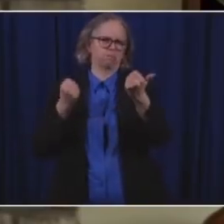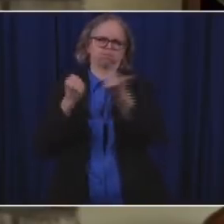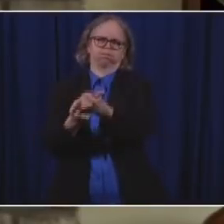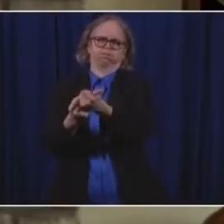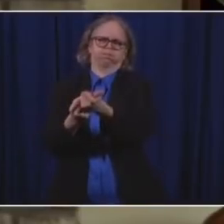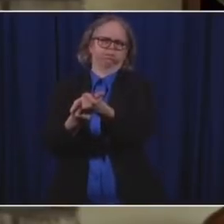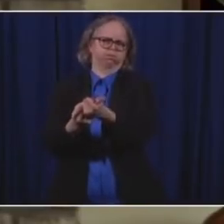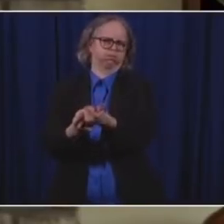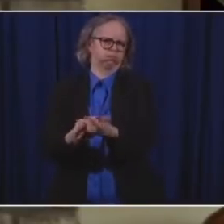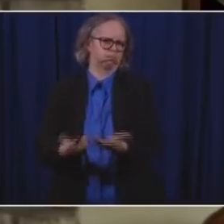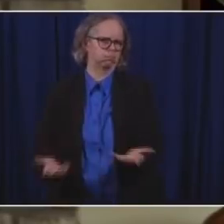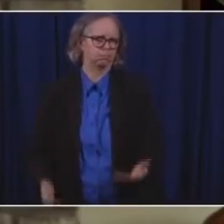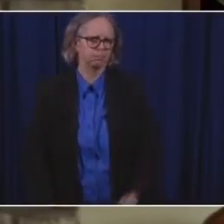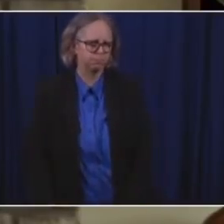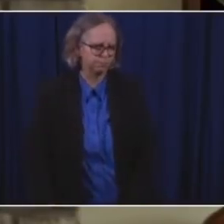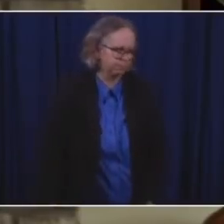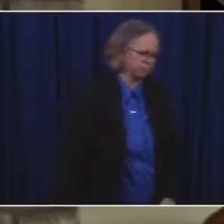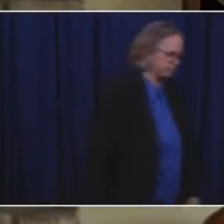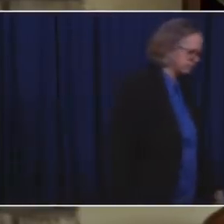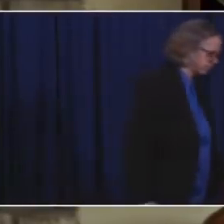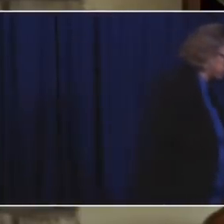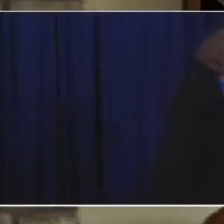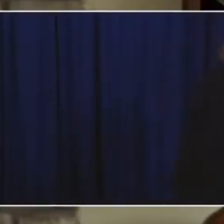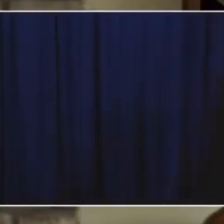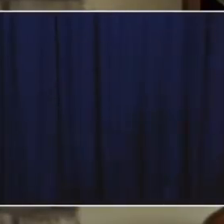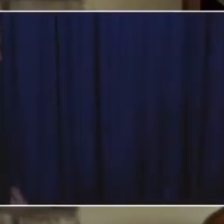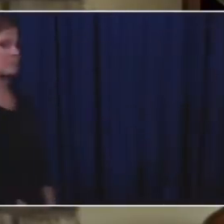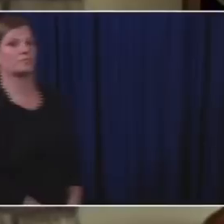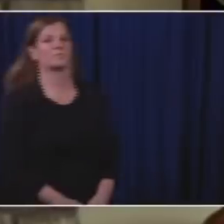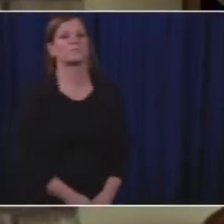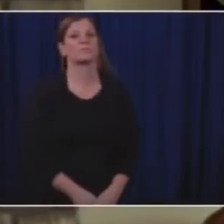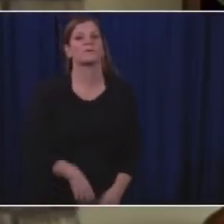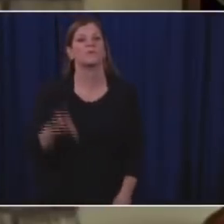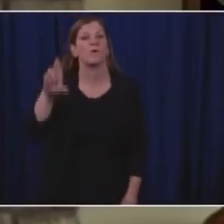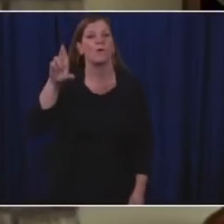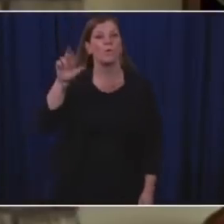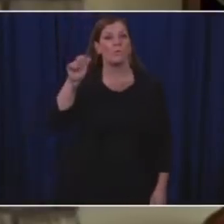Next question is from Randy Butlow at the Columbus Dispatch.